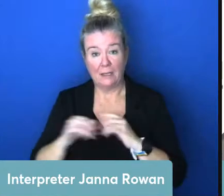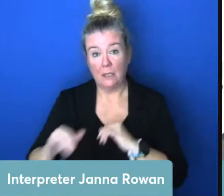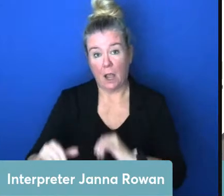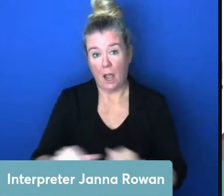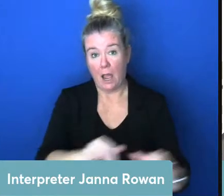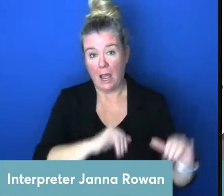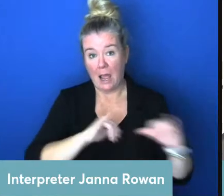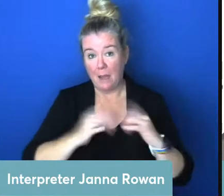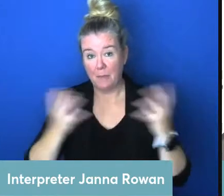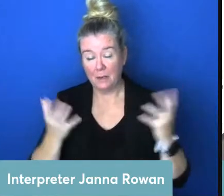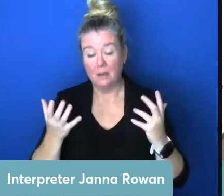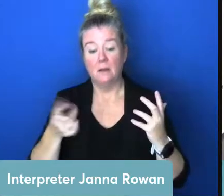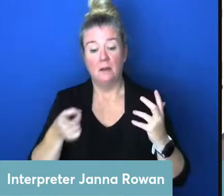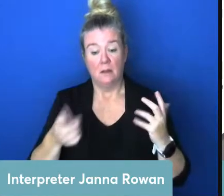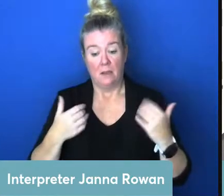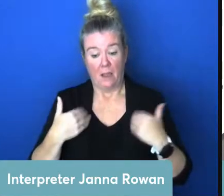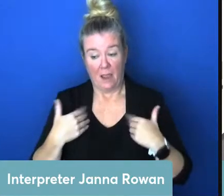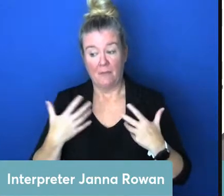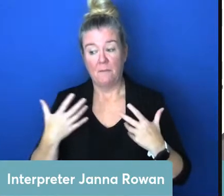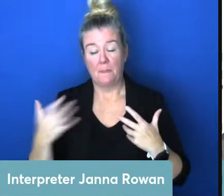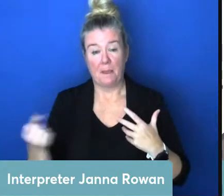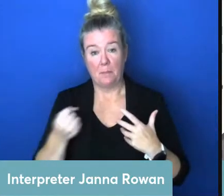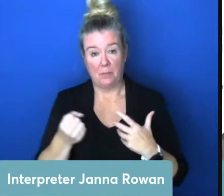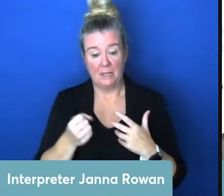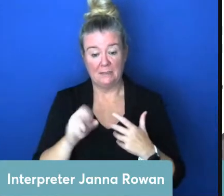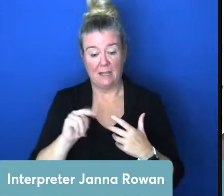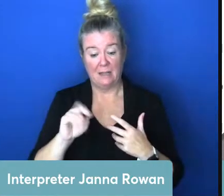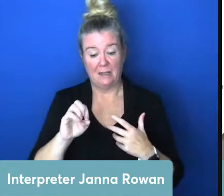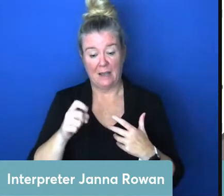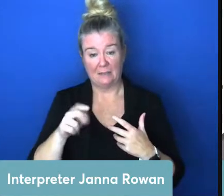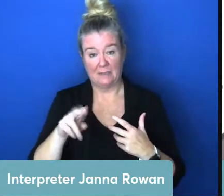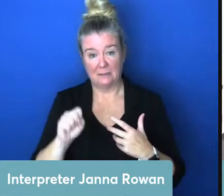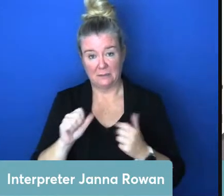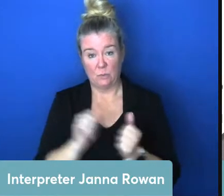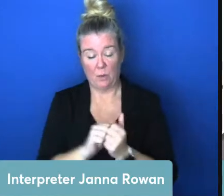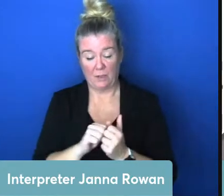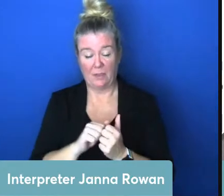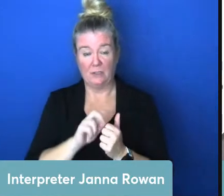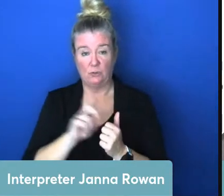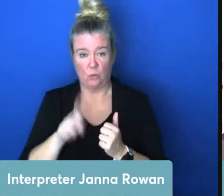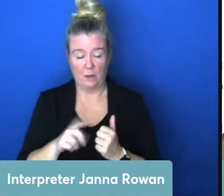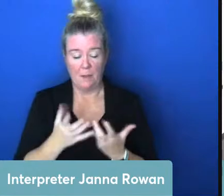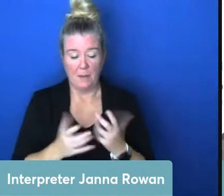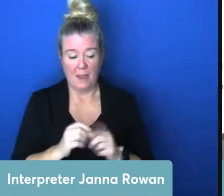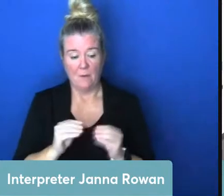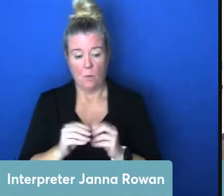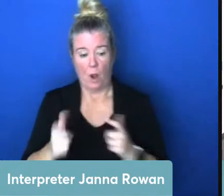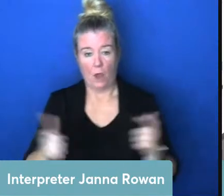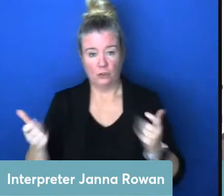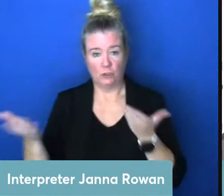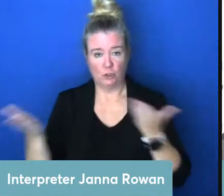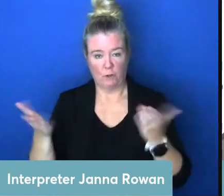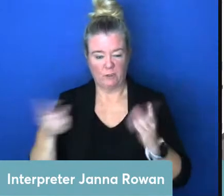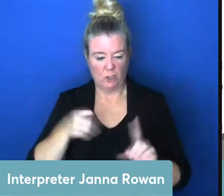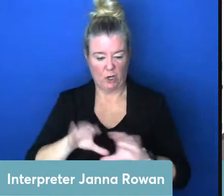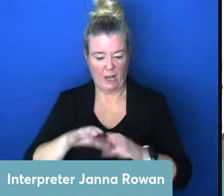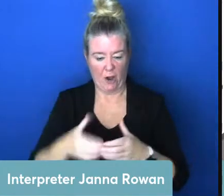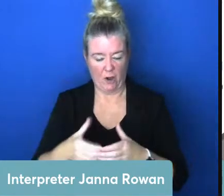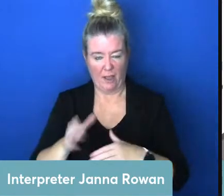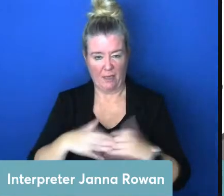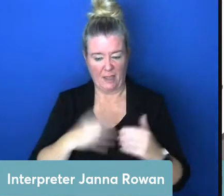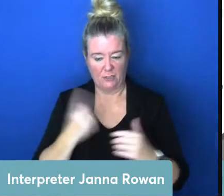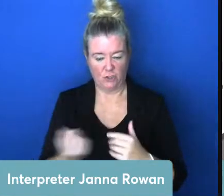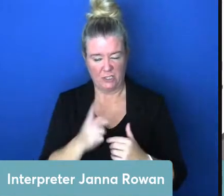is they have a place-based nexus with the city of Detroit, although they may have a larger service or target area than the